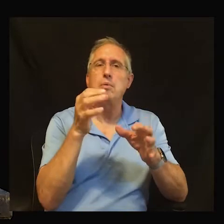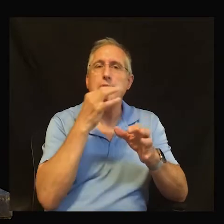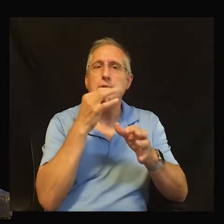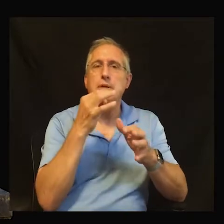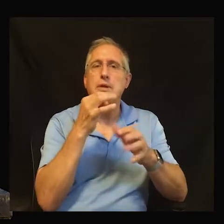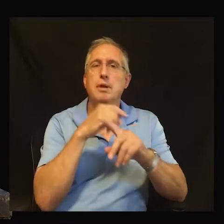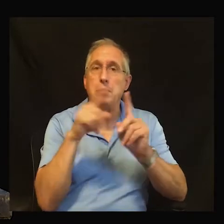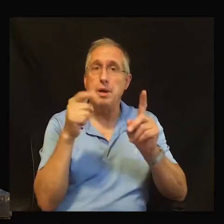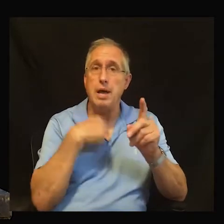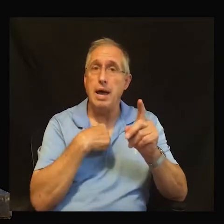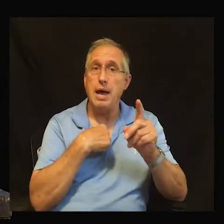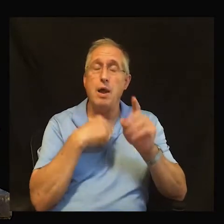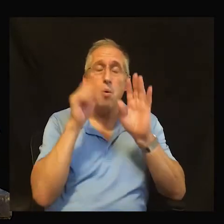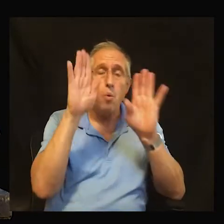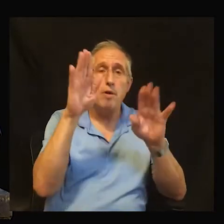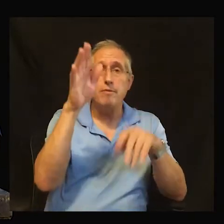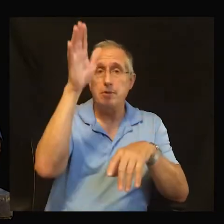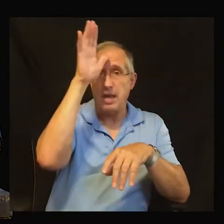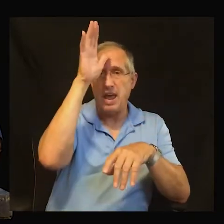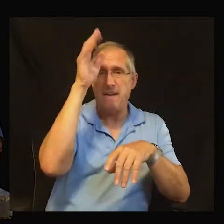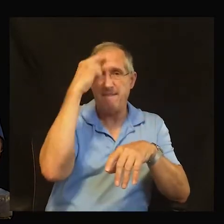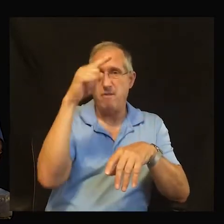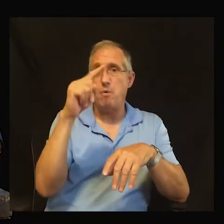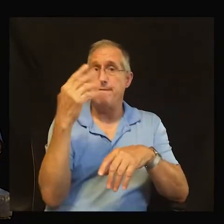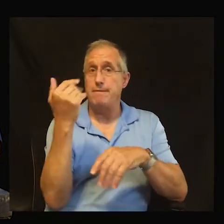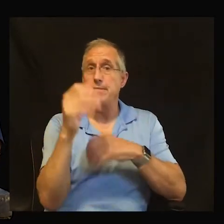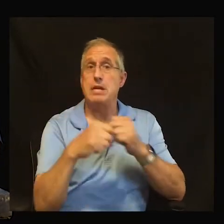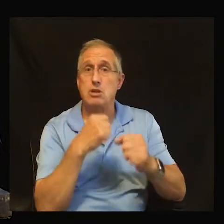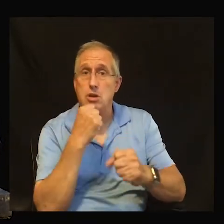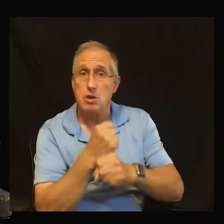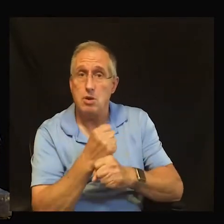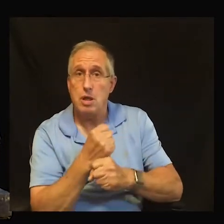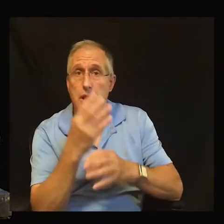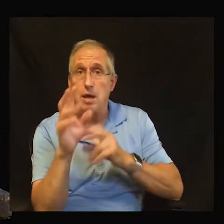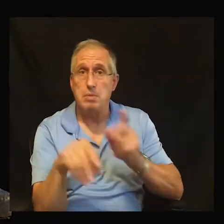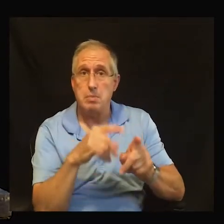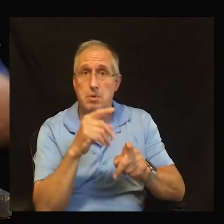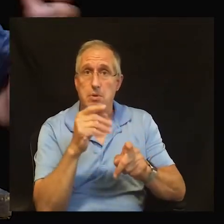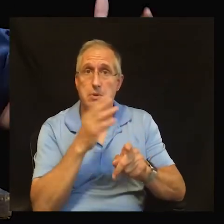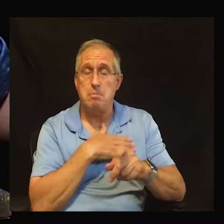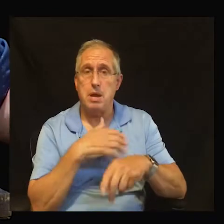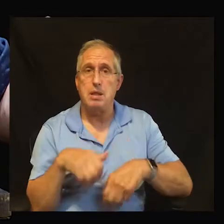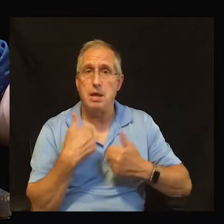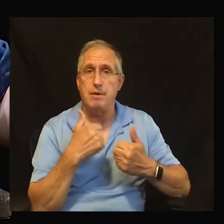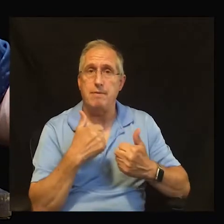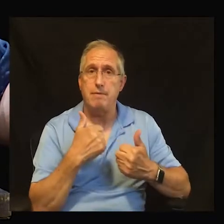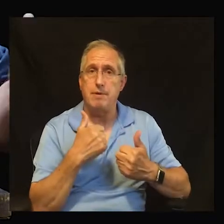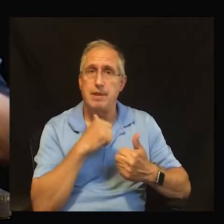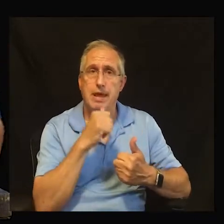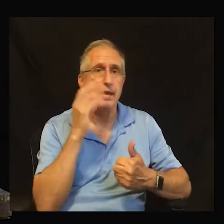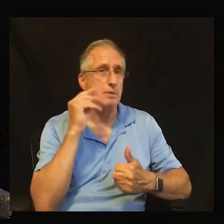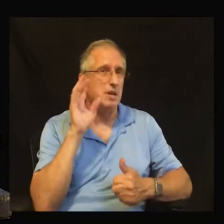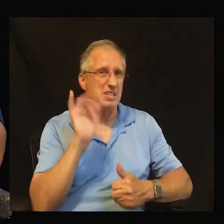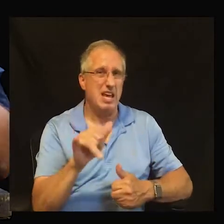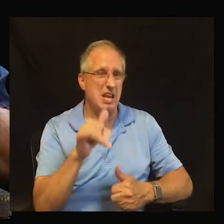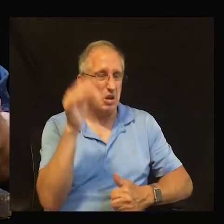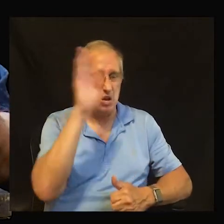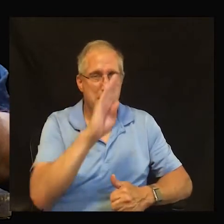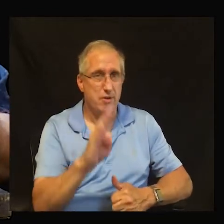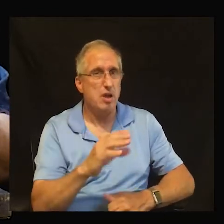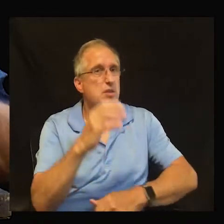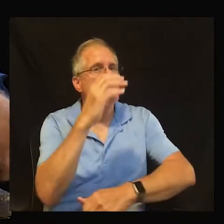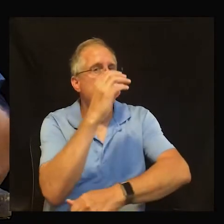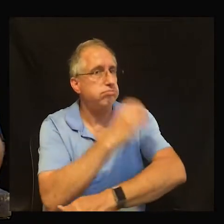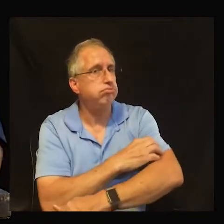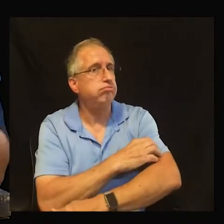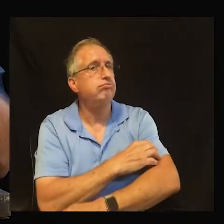praiseworthy things. But I had a great dad for 15 years, and a lot of people around me won't get that in a